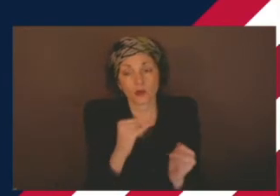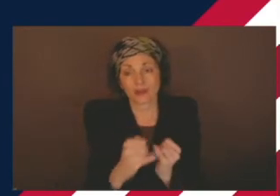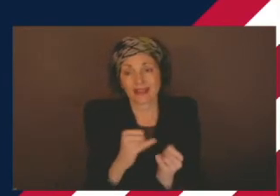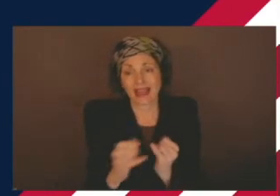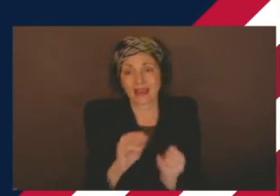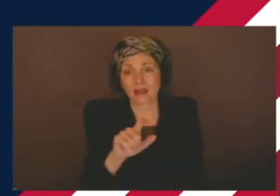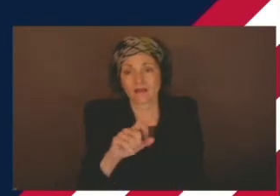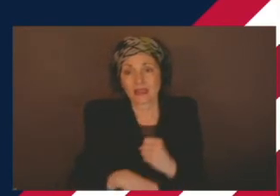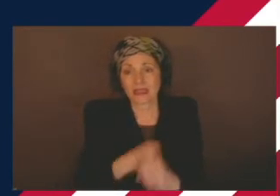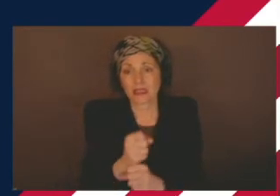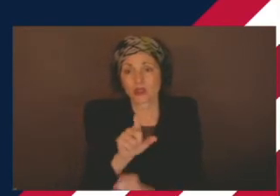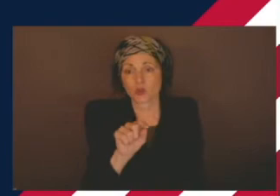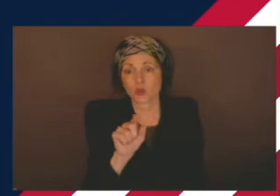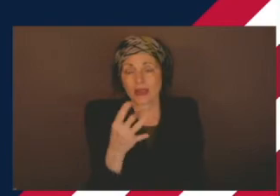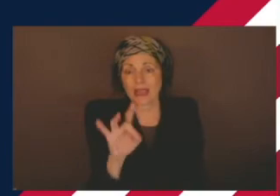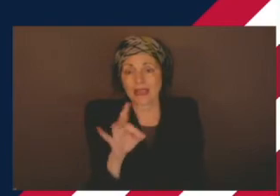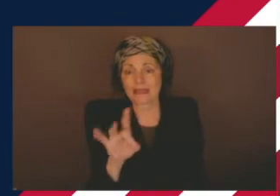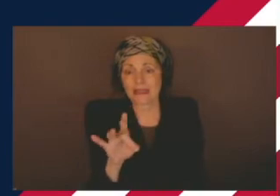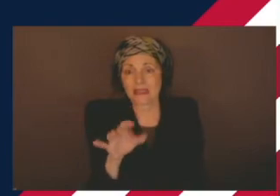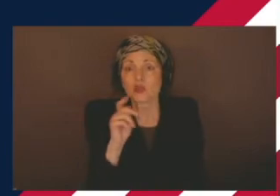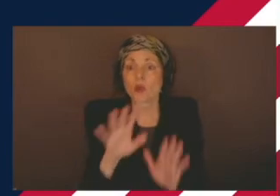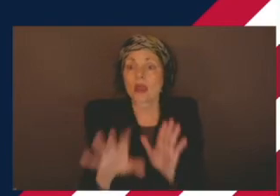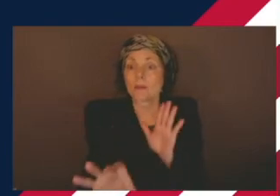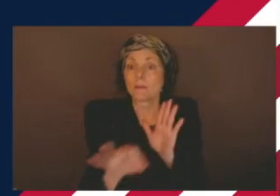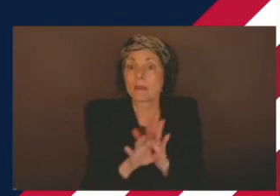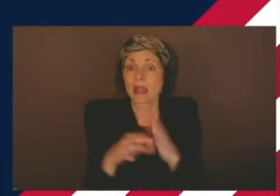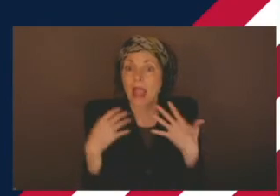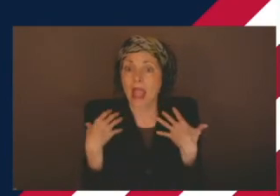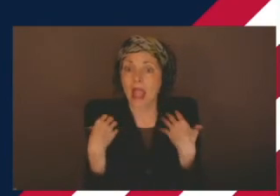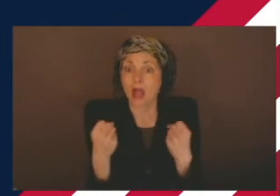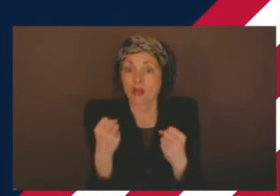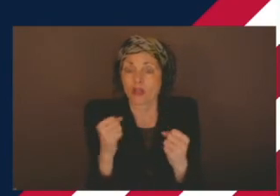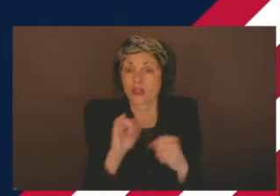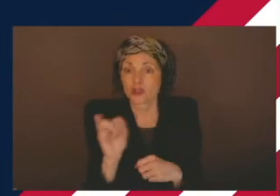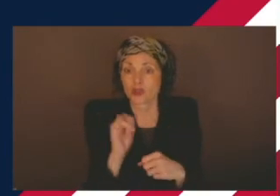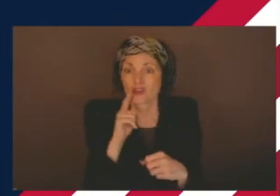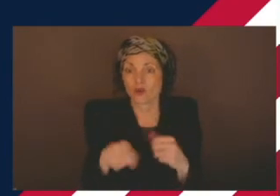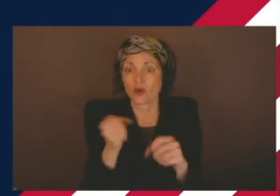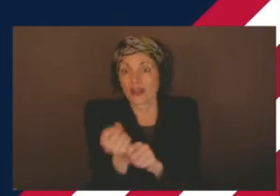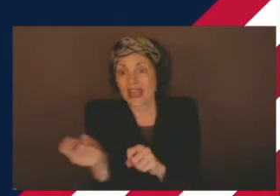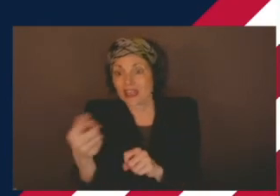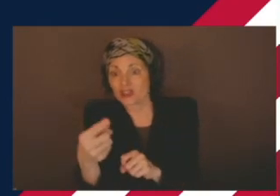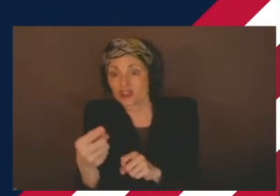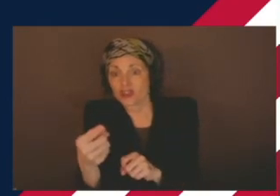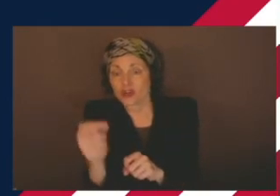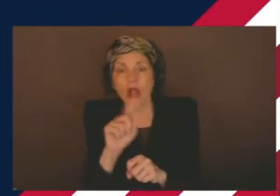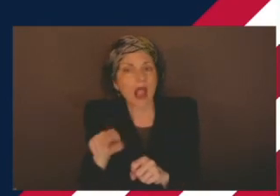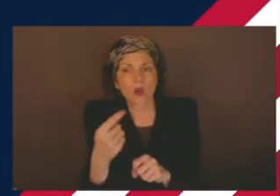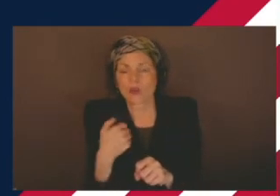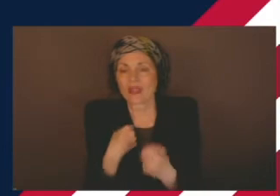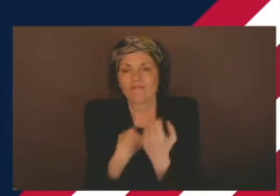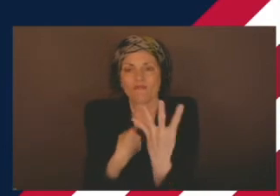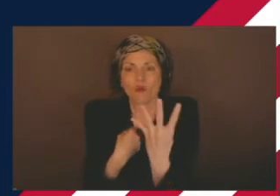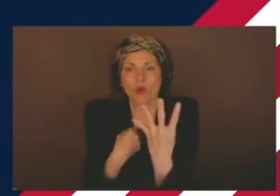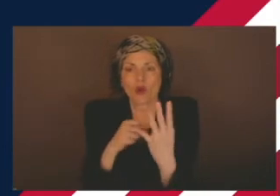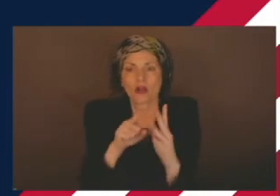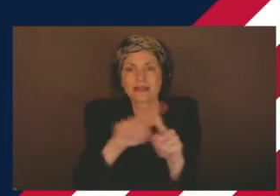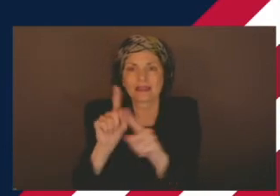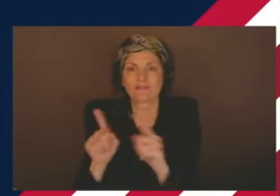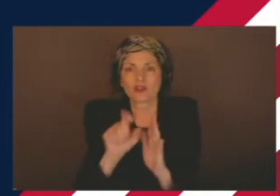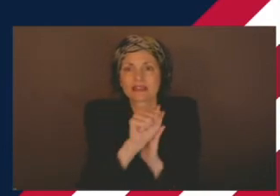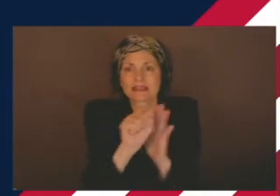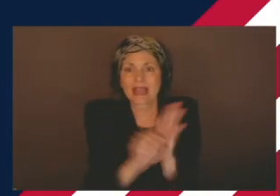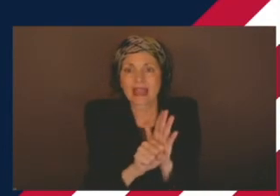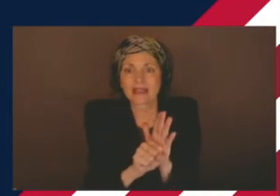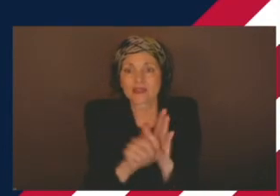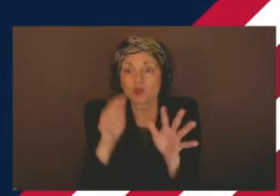you choose your health insurance for the next year, I had 4 states to pick from to where to live if the